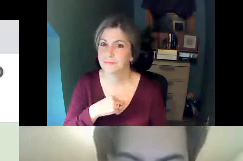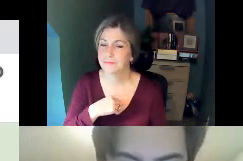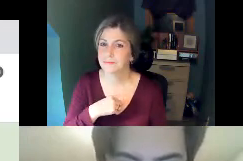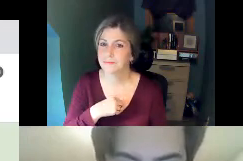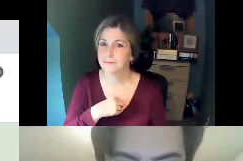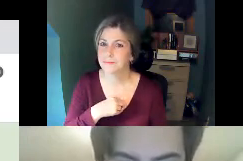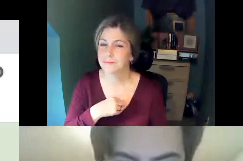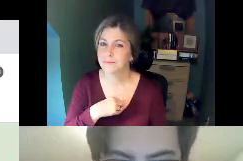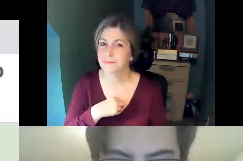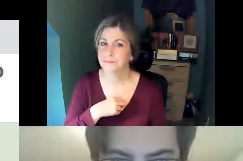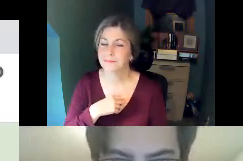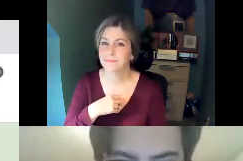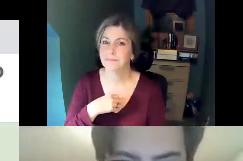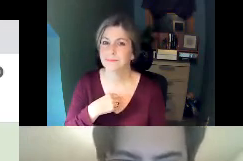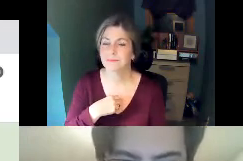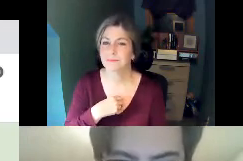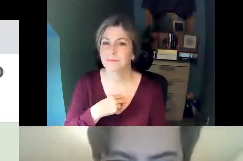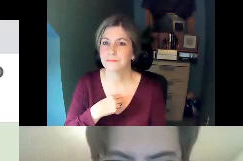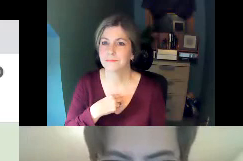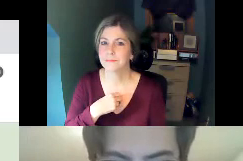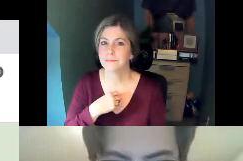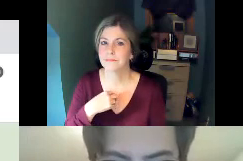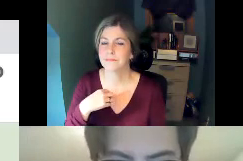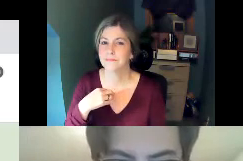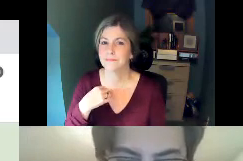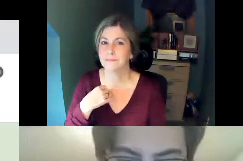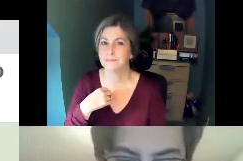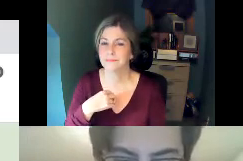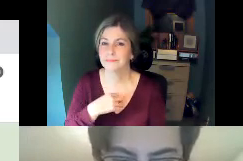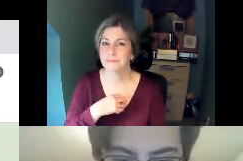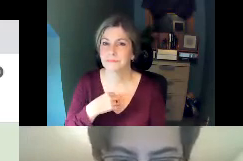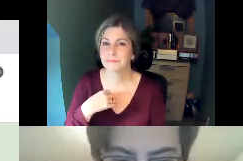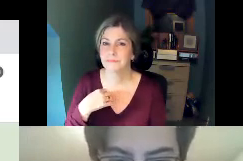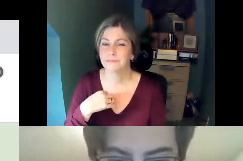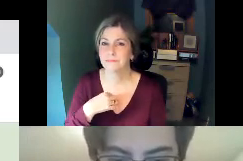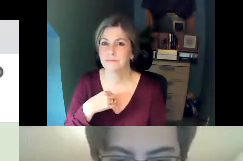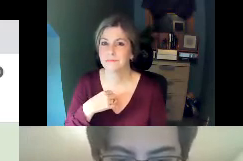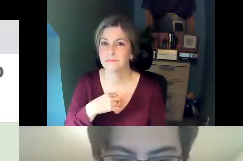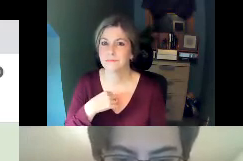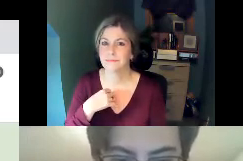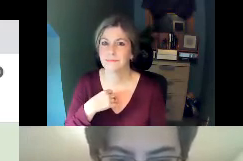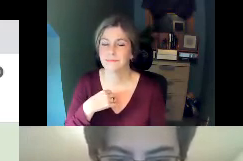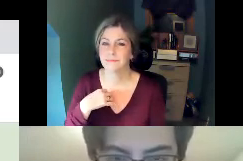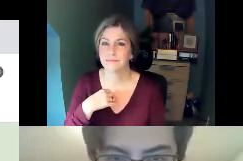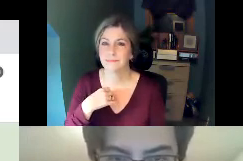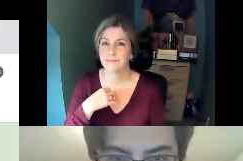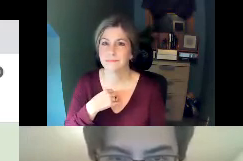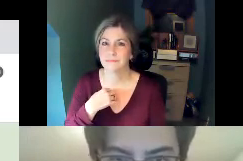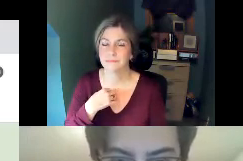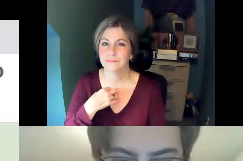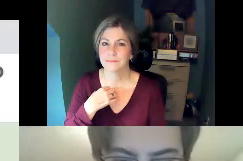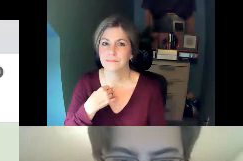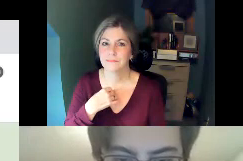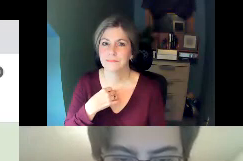that. There may be some things you have to do later on. If you want to access the studentaid.gov website to look at all of your enrollment or loan